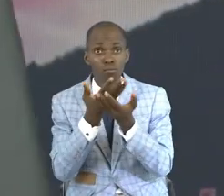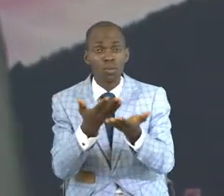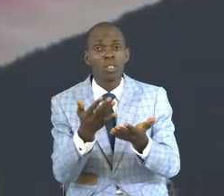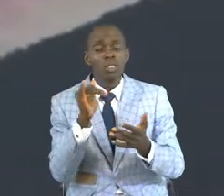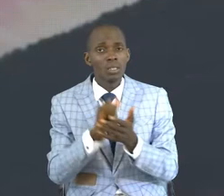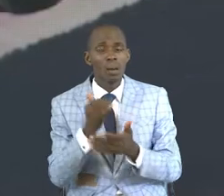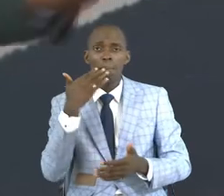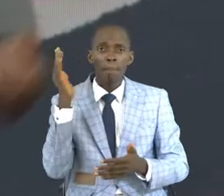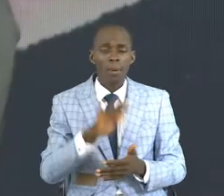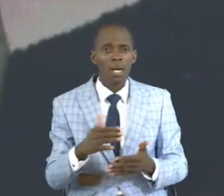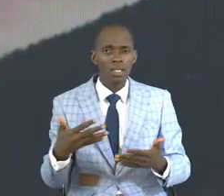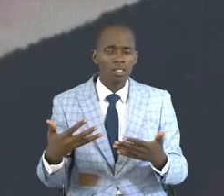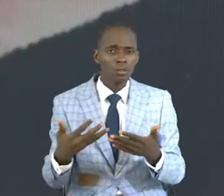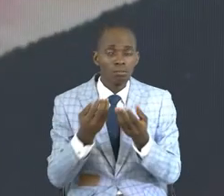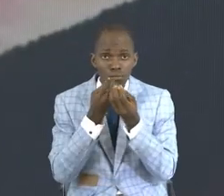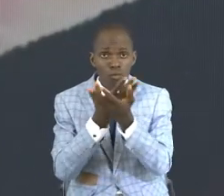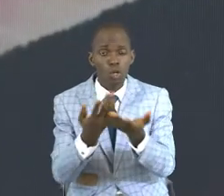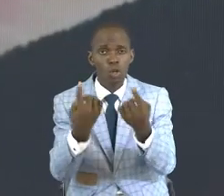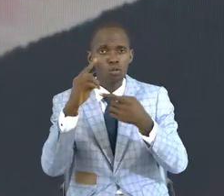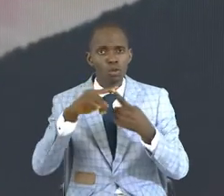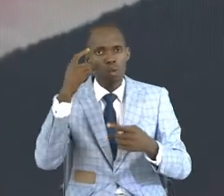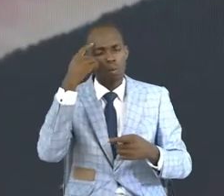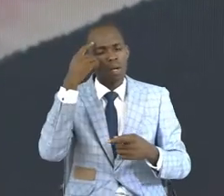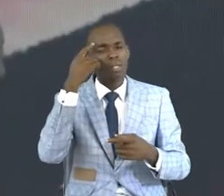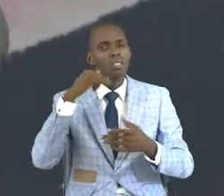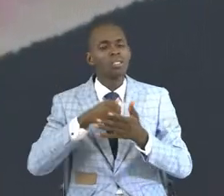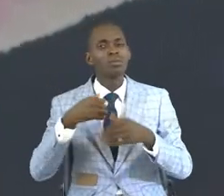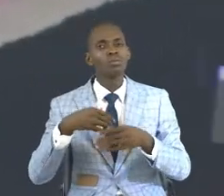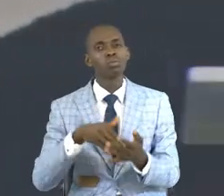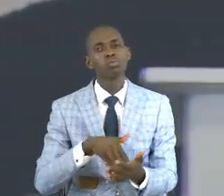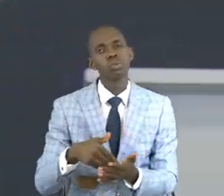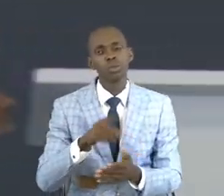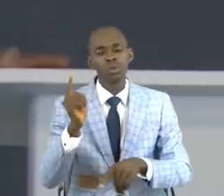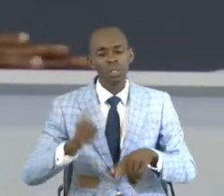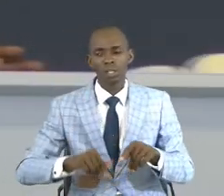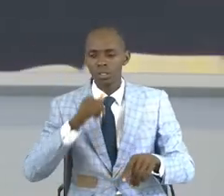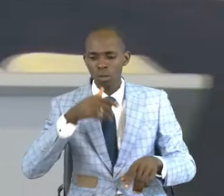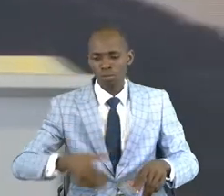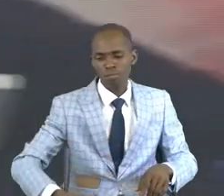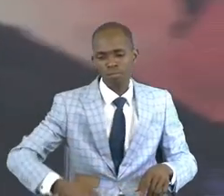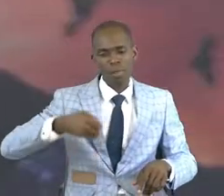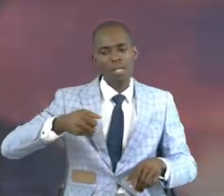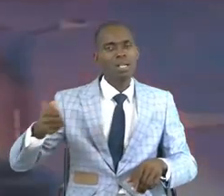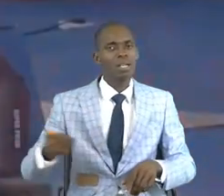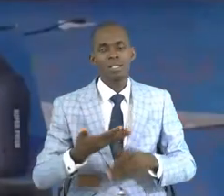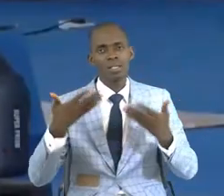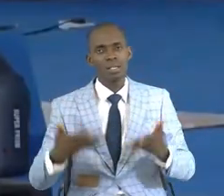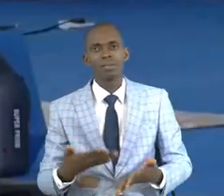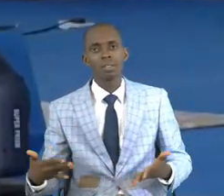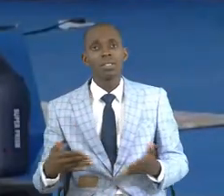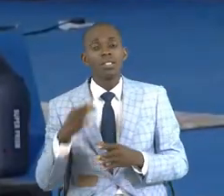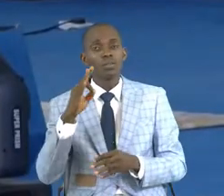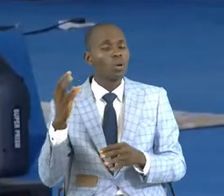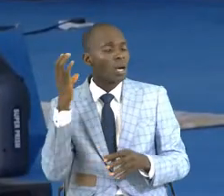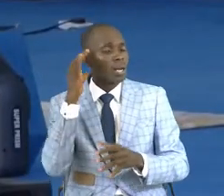and your hands are weakened. You cannot carry a bucket of water. That's why if you were standing or walking and you